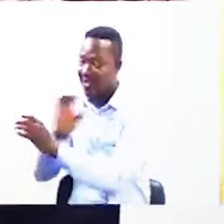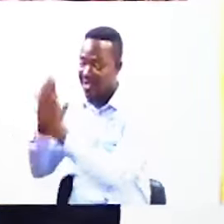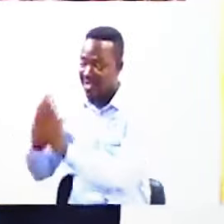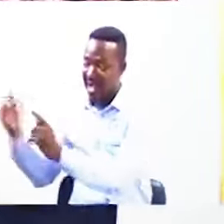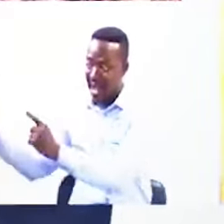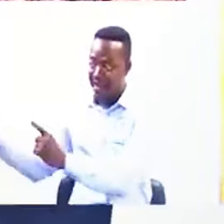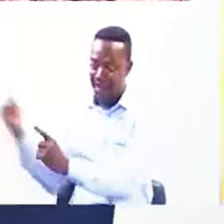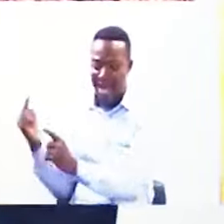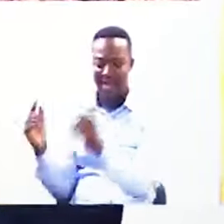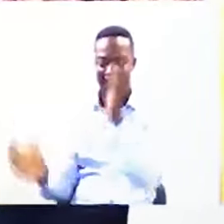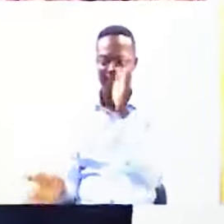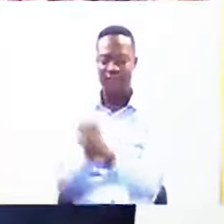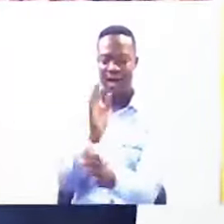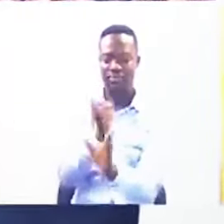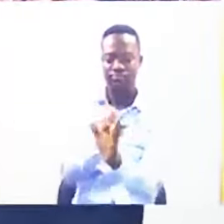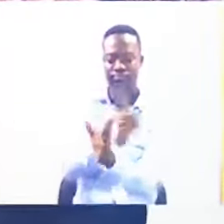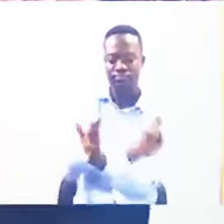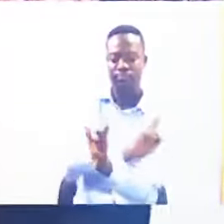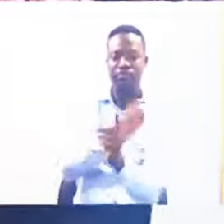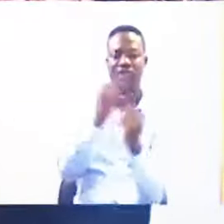wo bae no otwe ne ho."